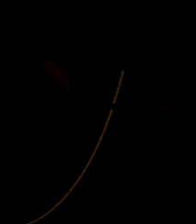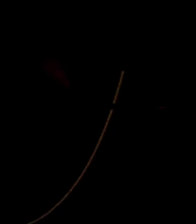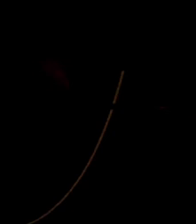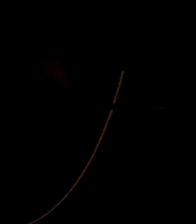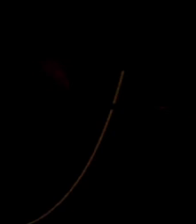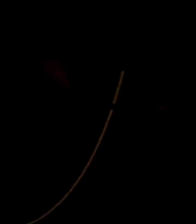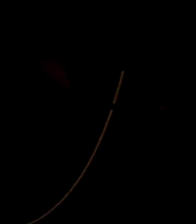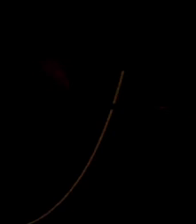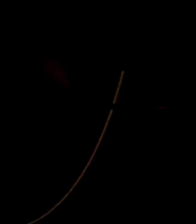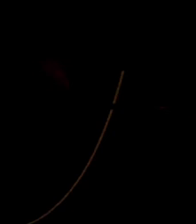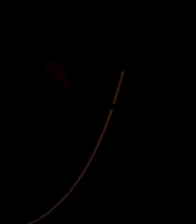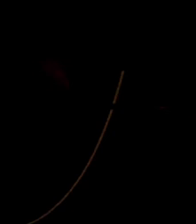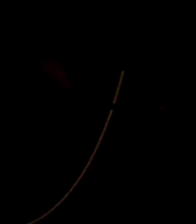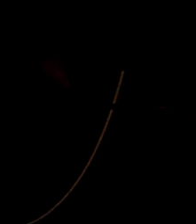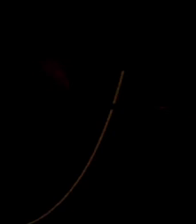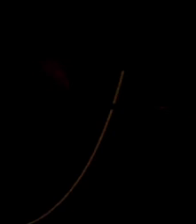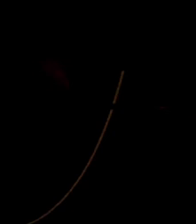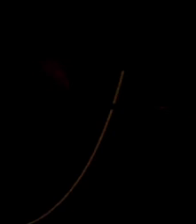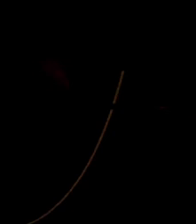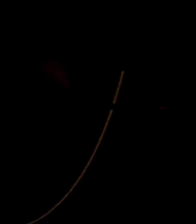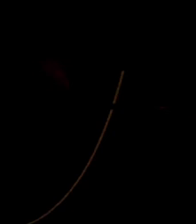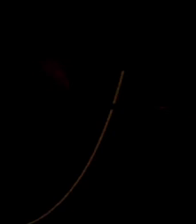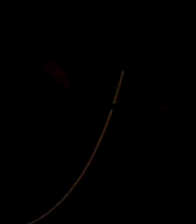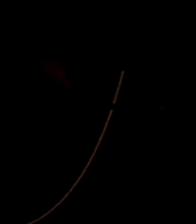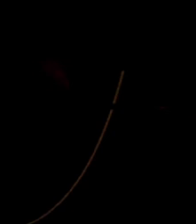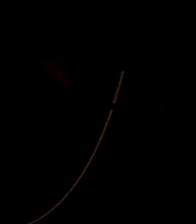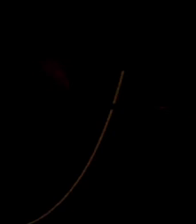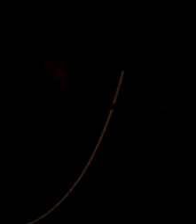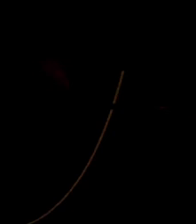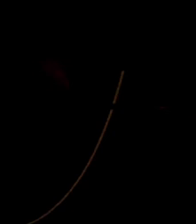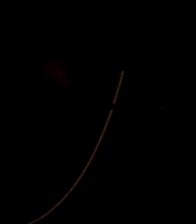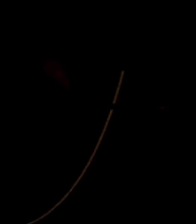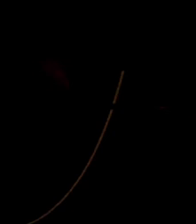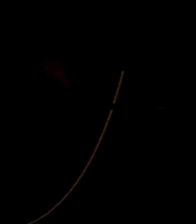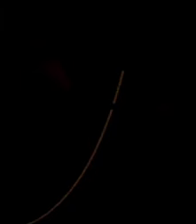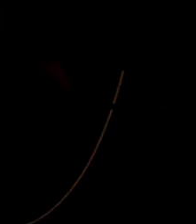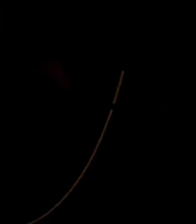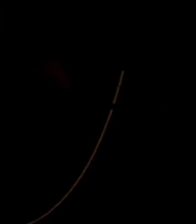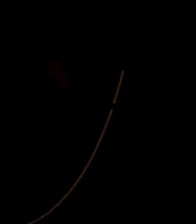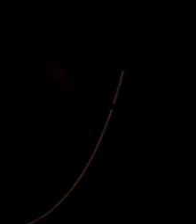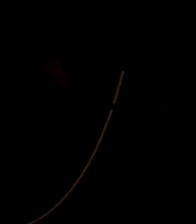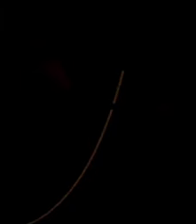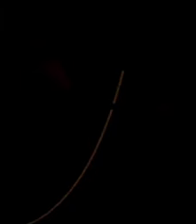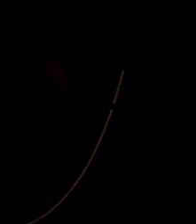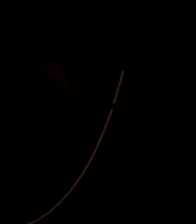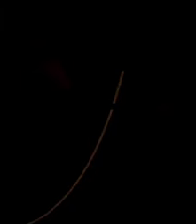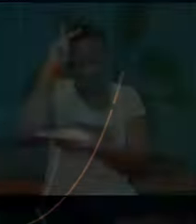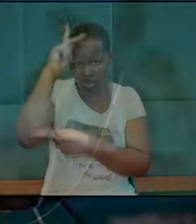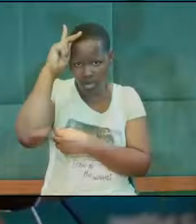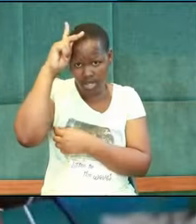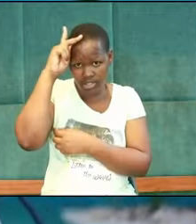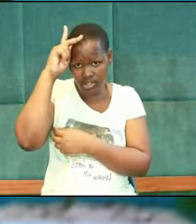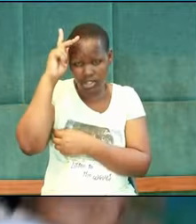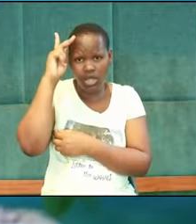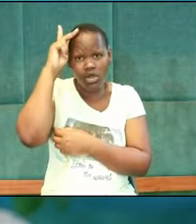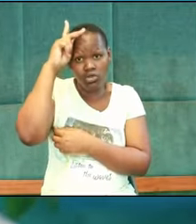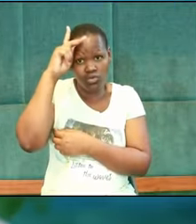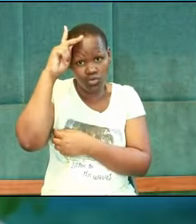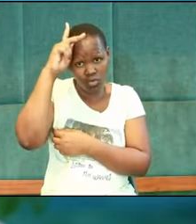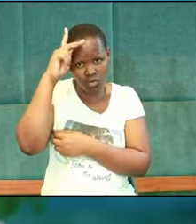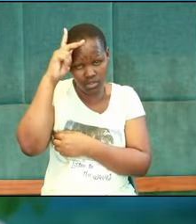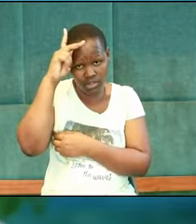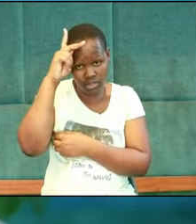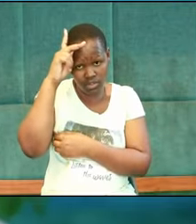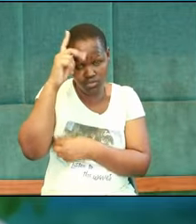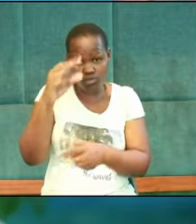the end. Many will go here and there to increase knowledge. Knowledge shall